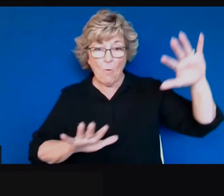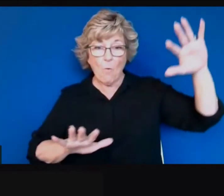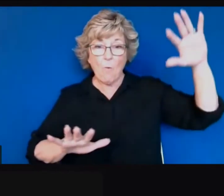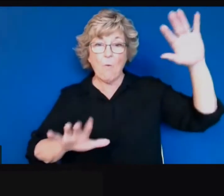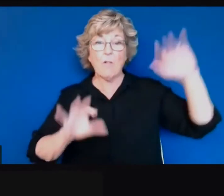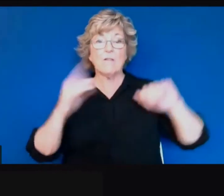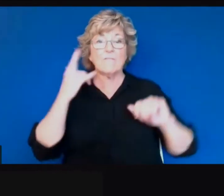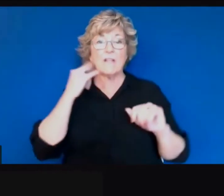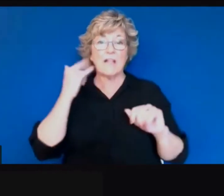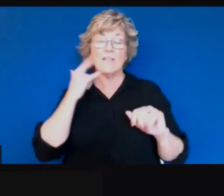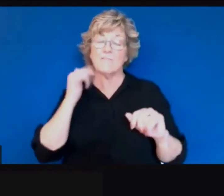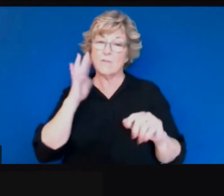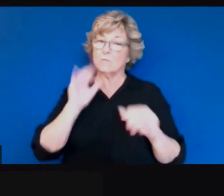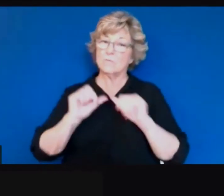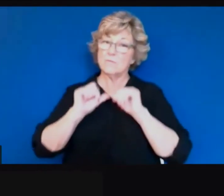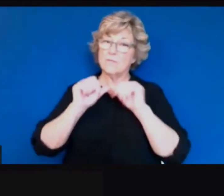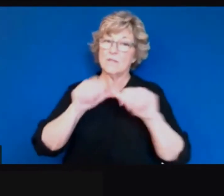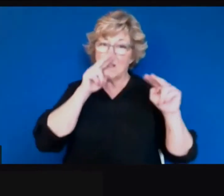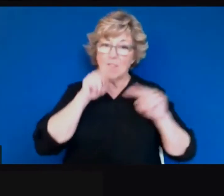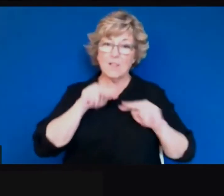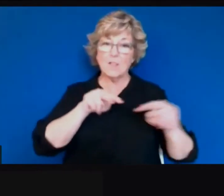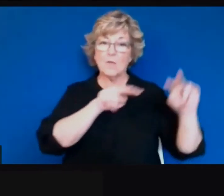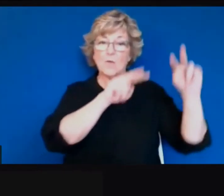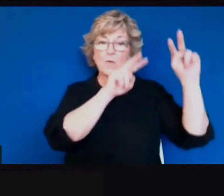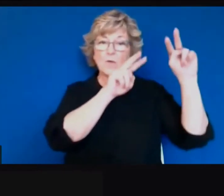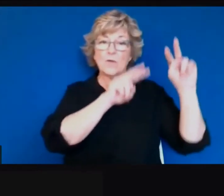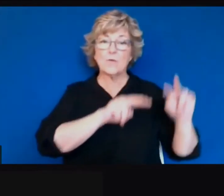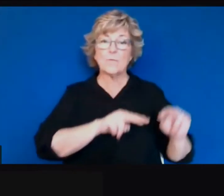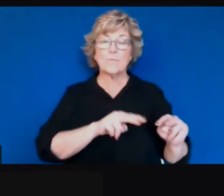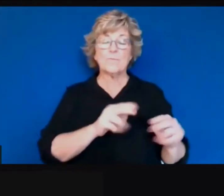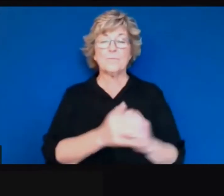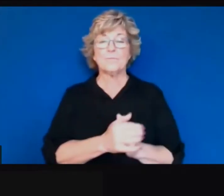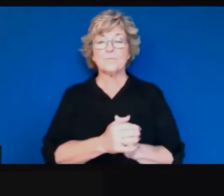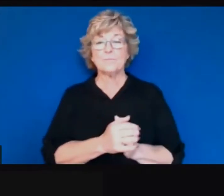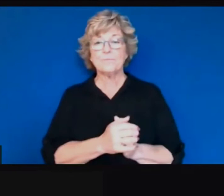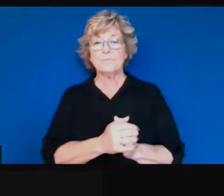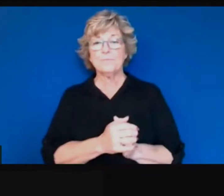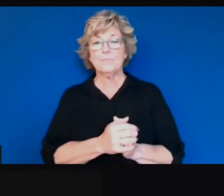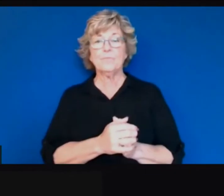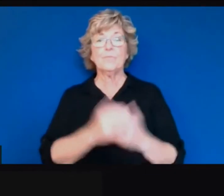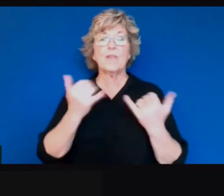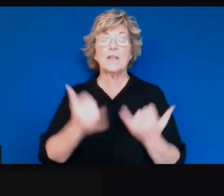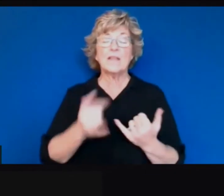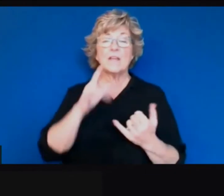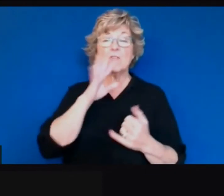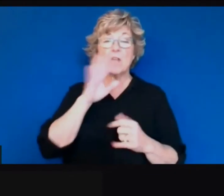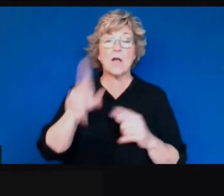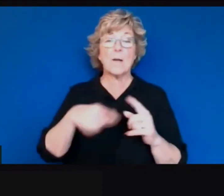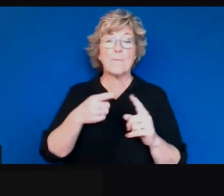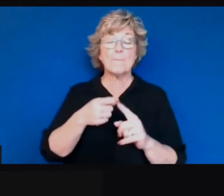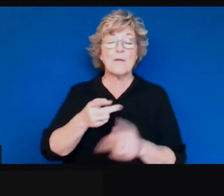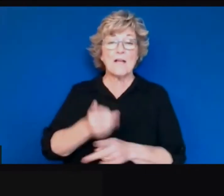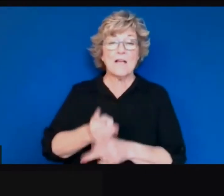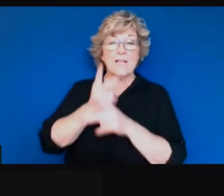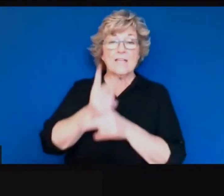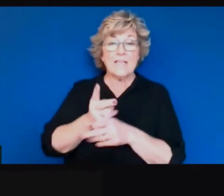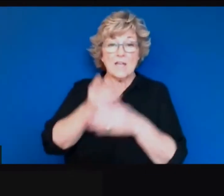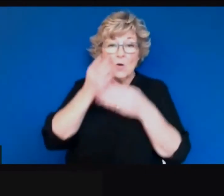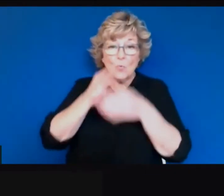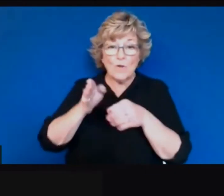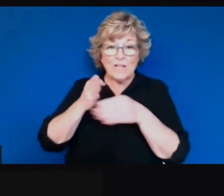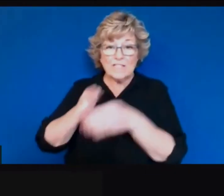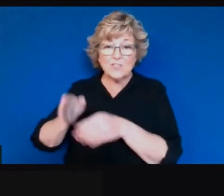and we will continue to do that. With regards to your question about care rationing, California, from